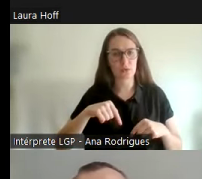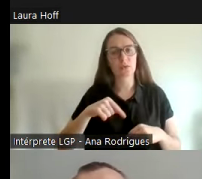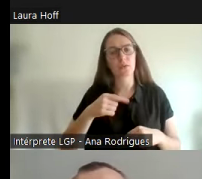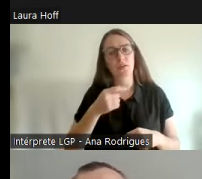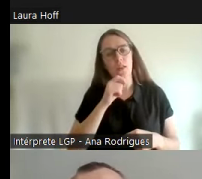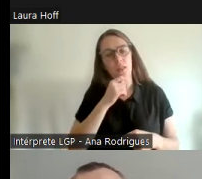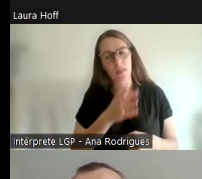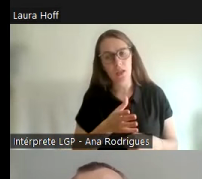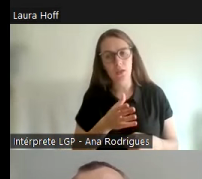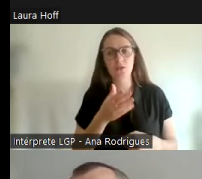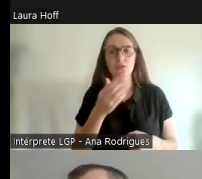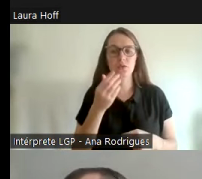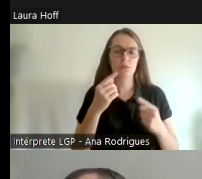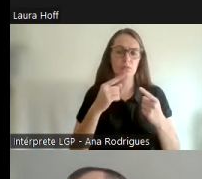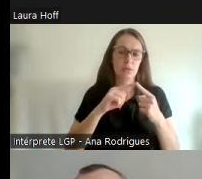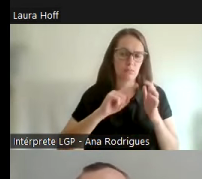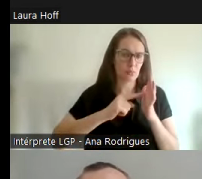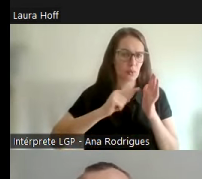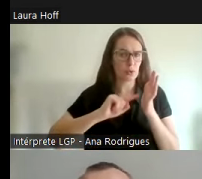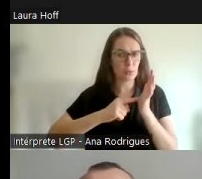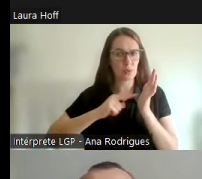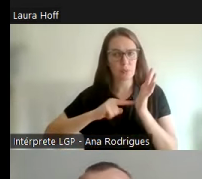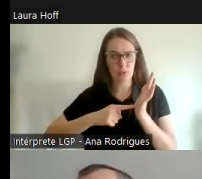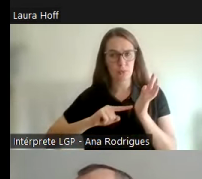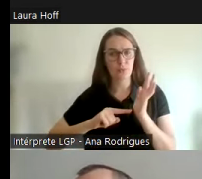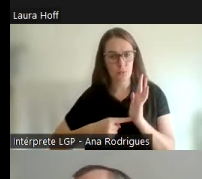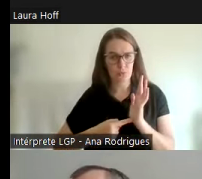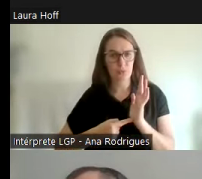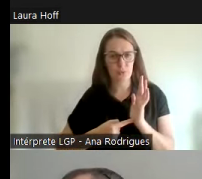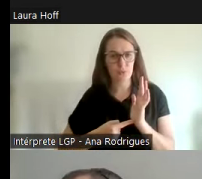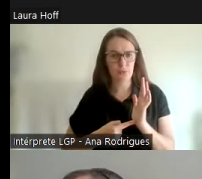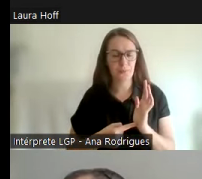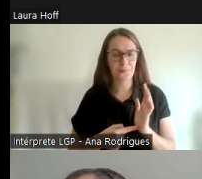about these topics. This topic